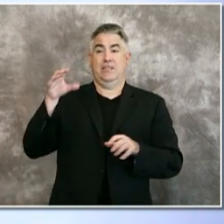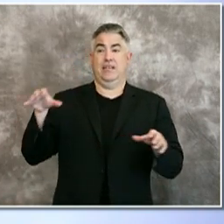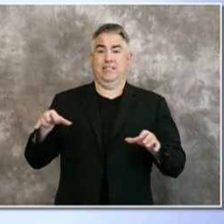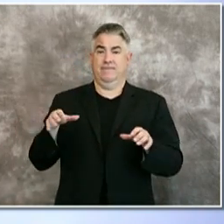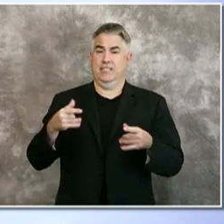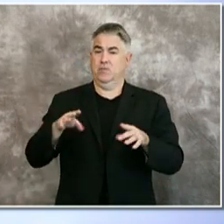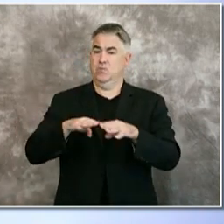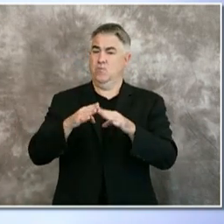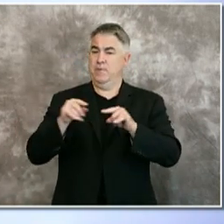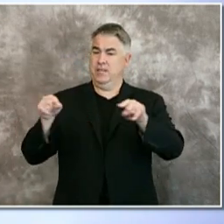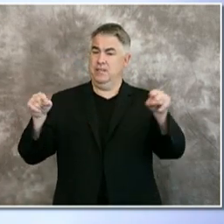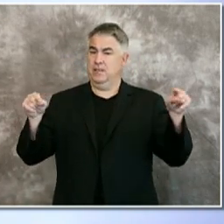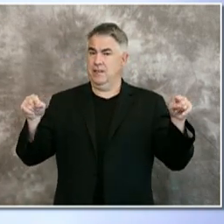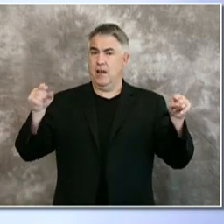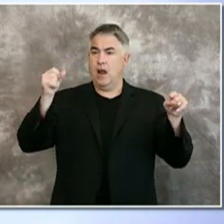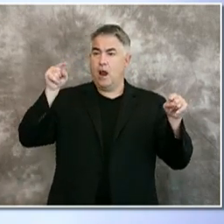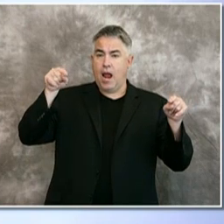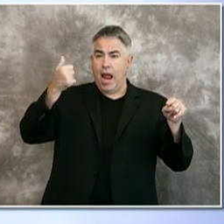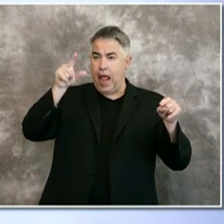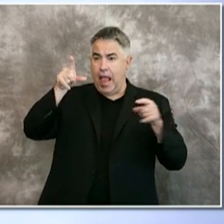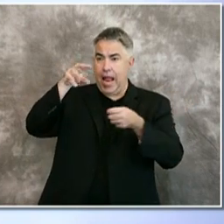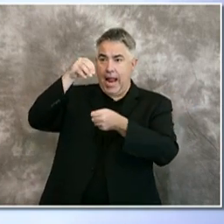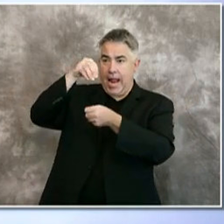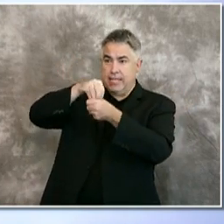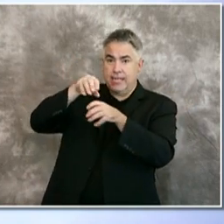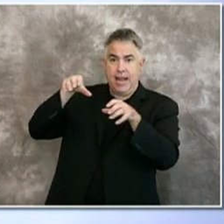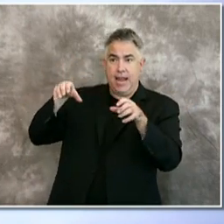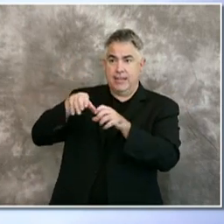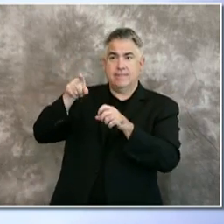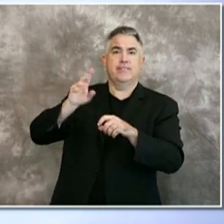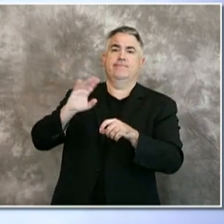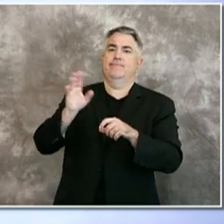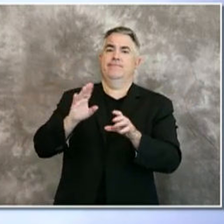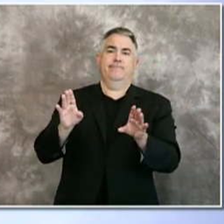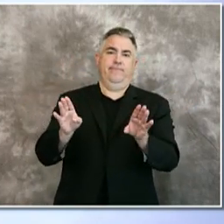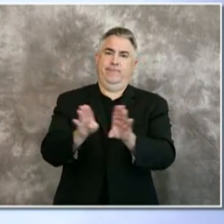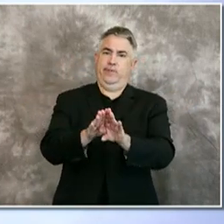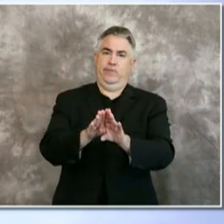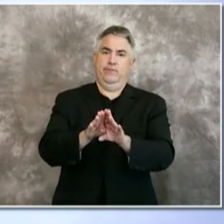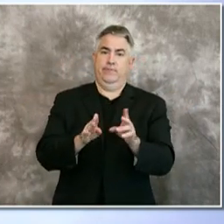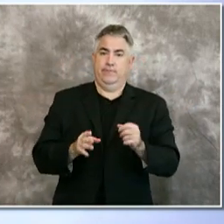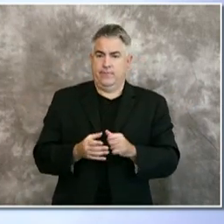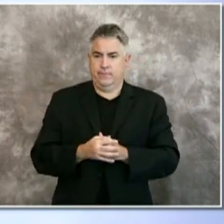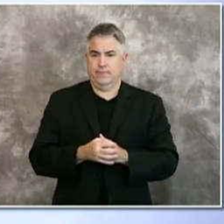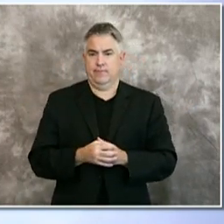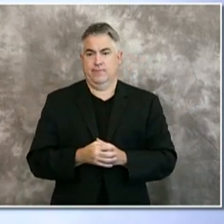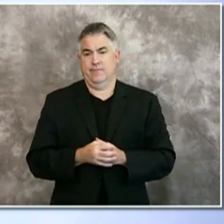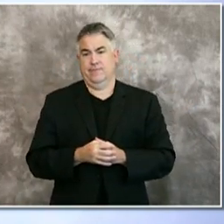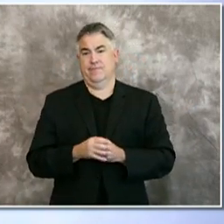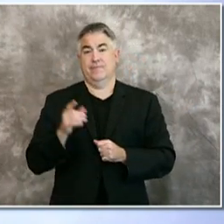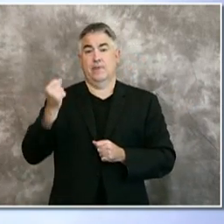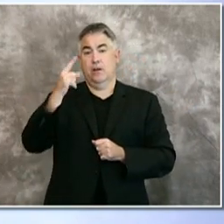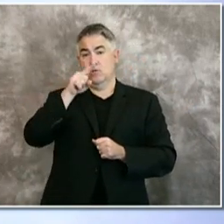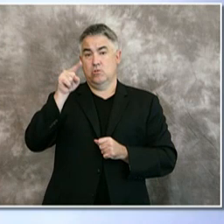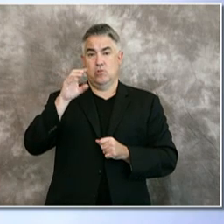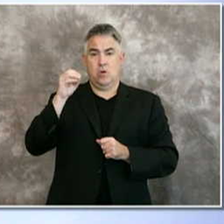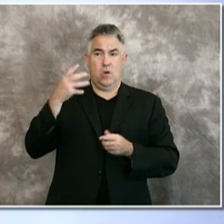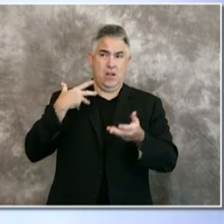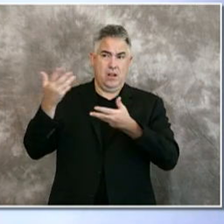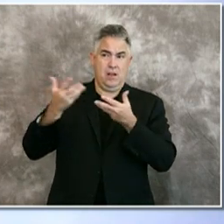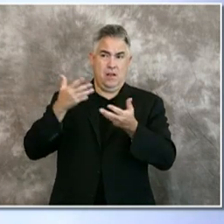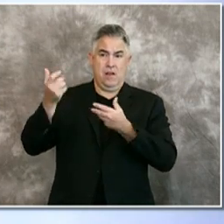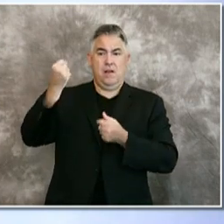any indoor zoo facilities may close. I've spoken to the San Diego Zoo, and they think this will have a very minimal impact on what they're